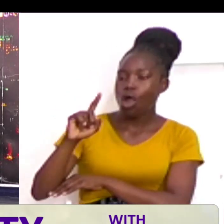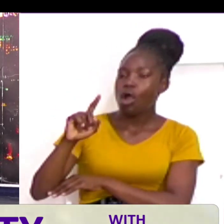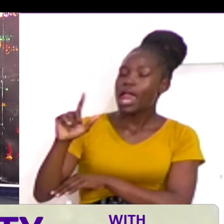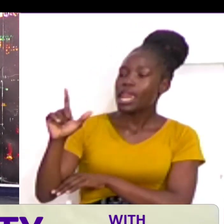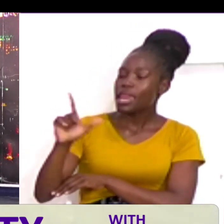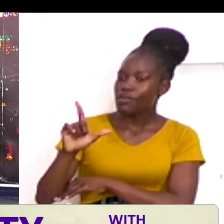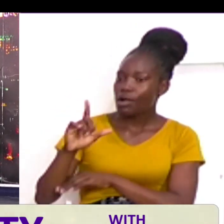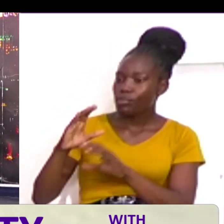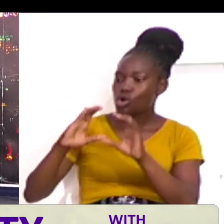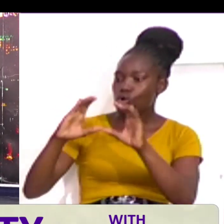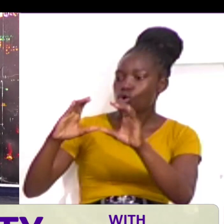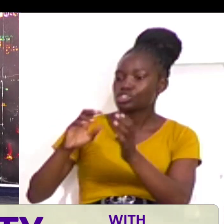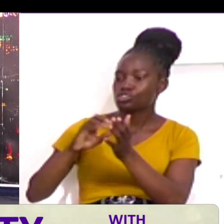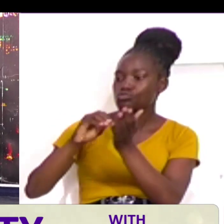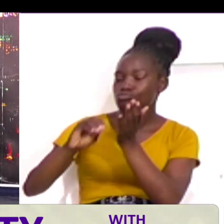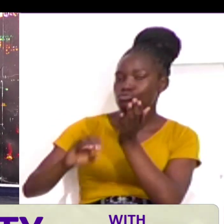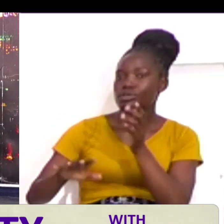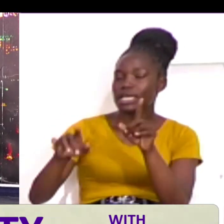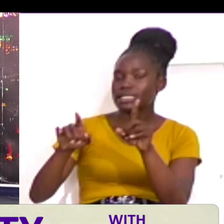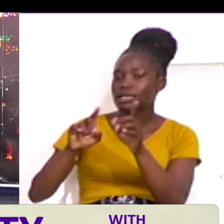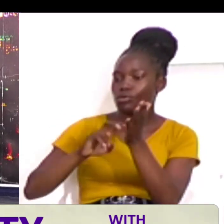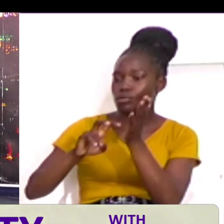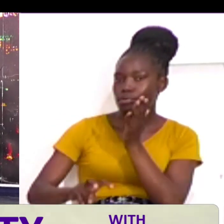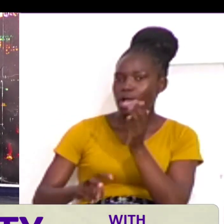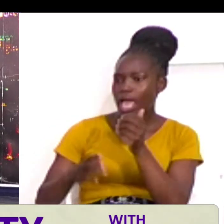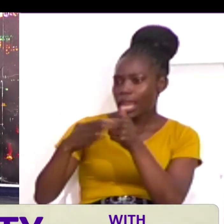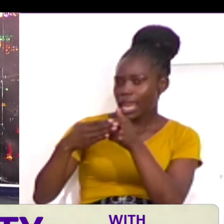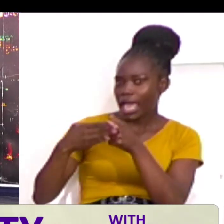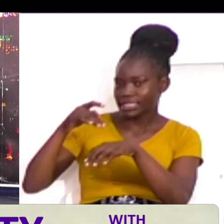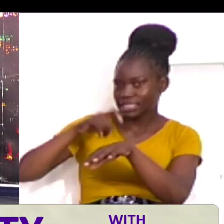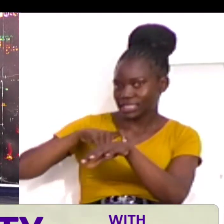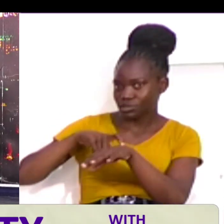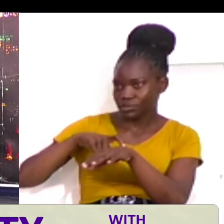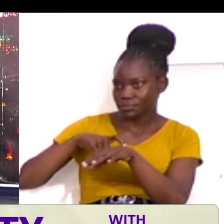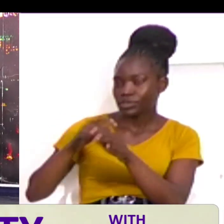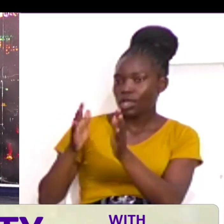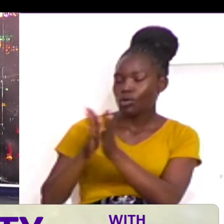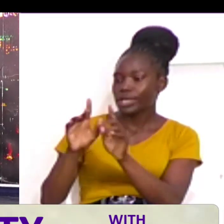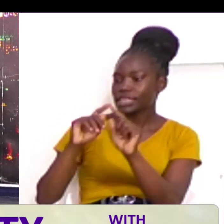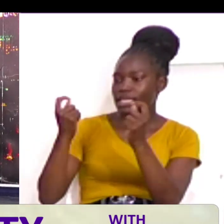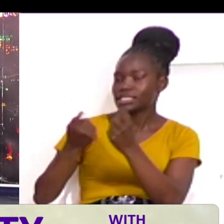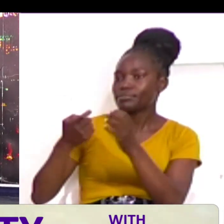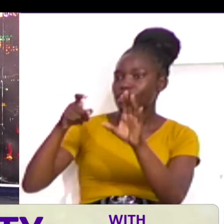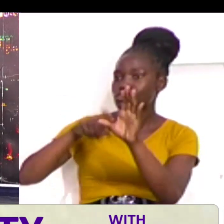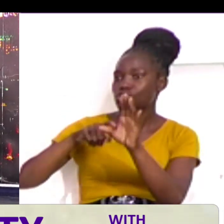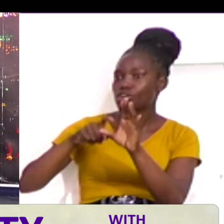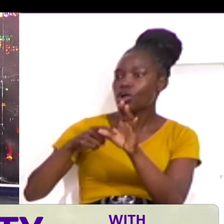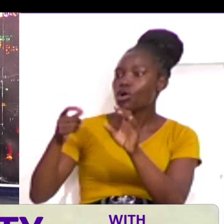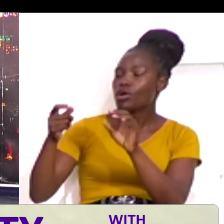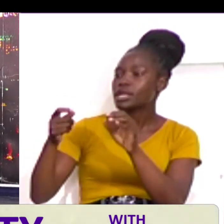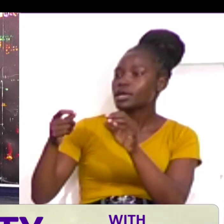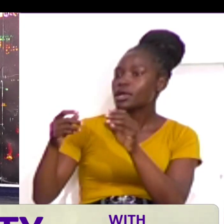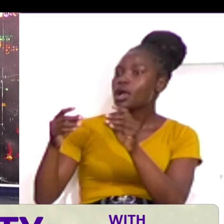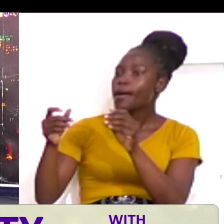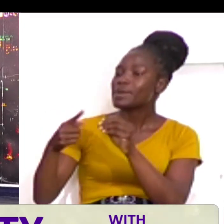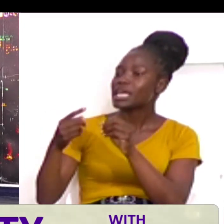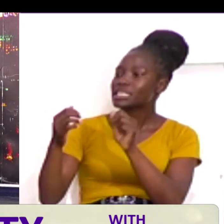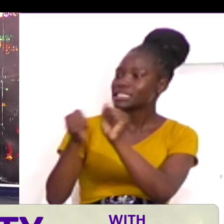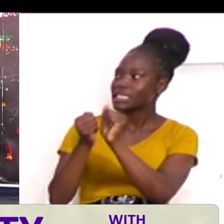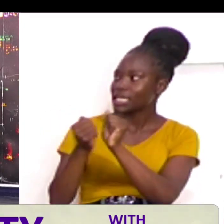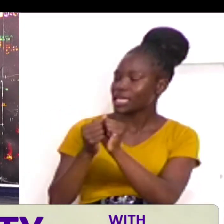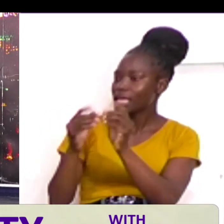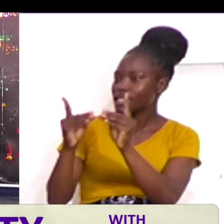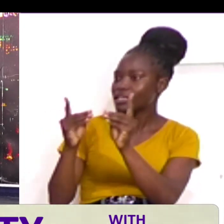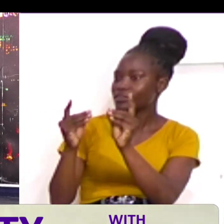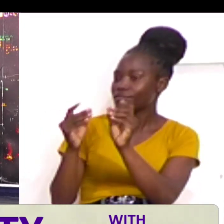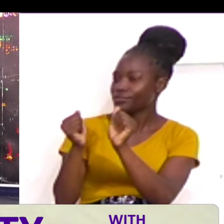Klopp to depart as the head coach of Liverpool. 9 seasons with the team. He joined on October 15. That is